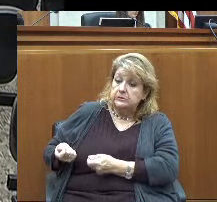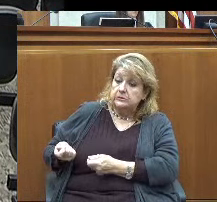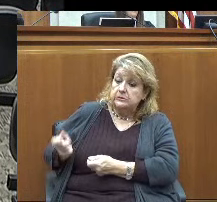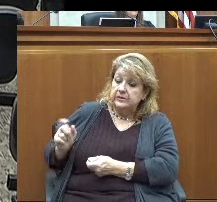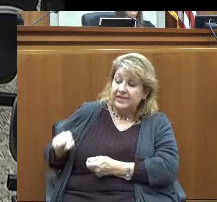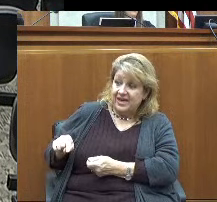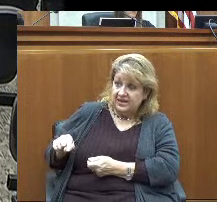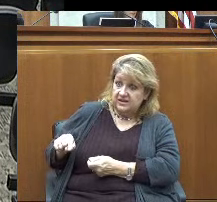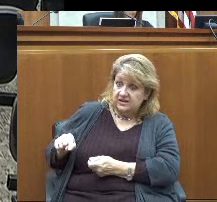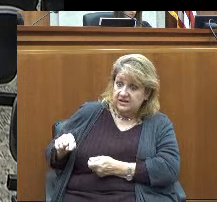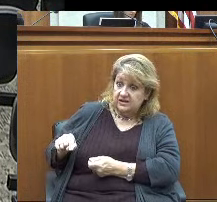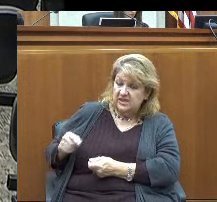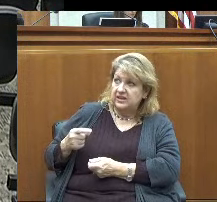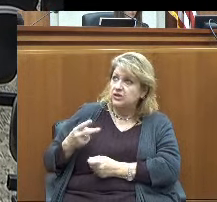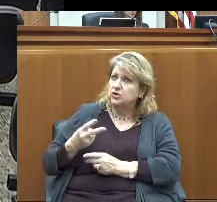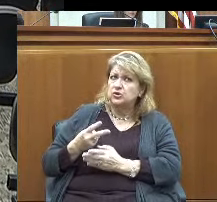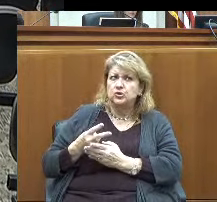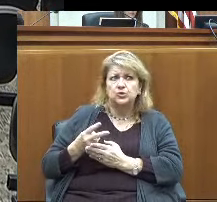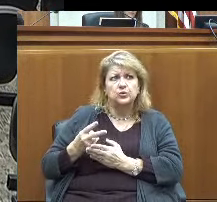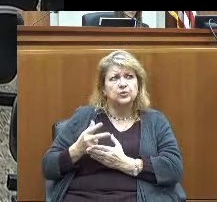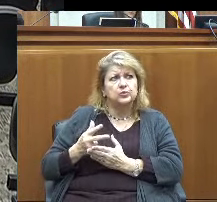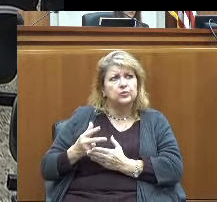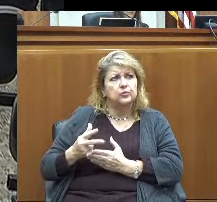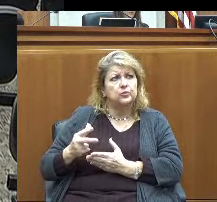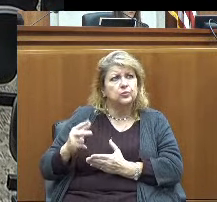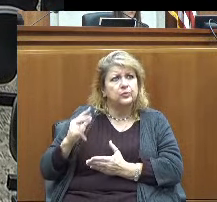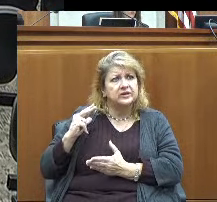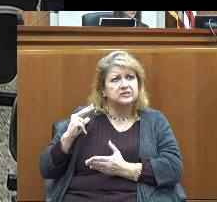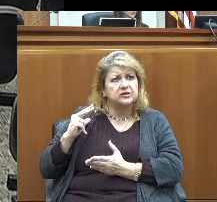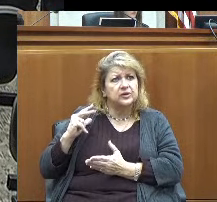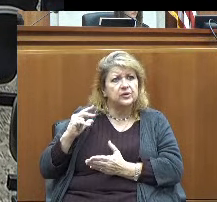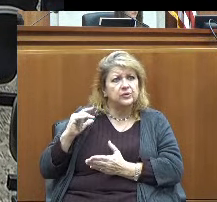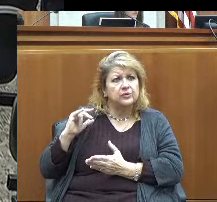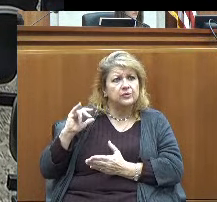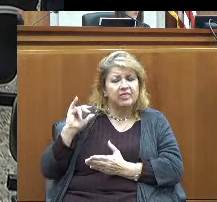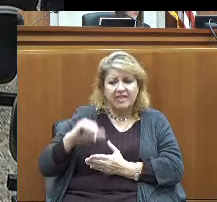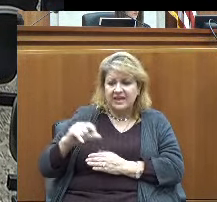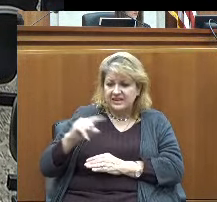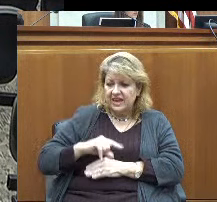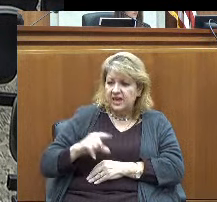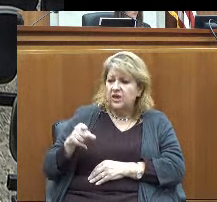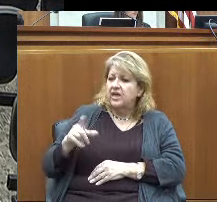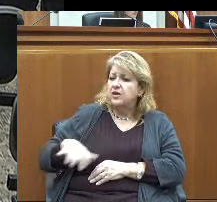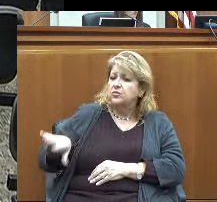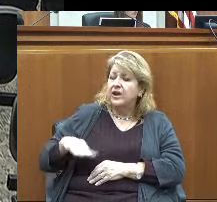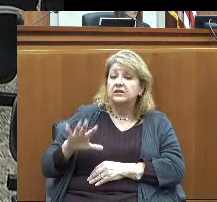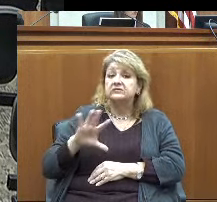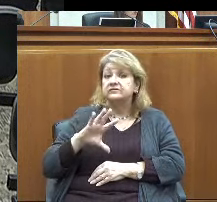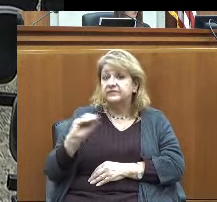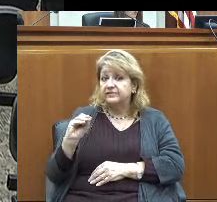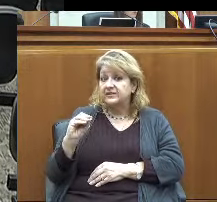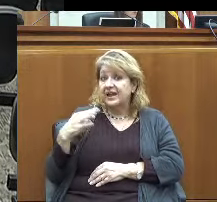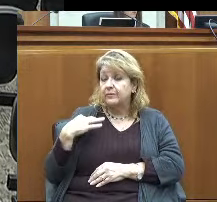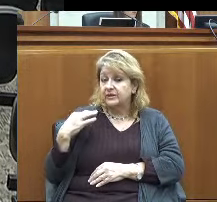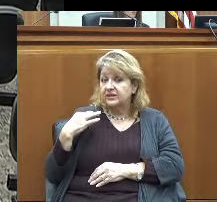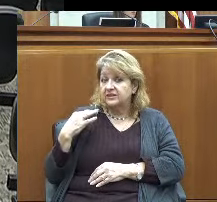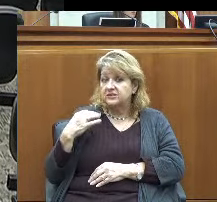a couple of weeks ago, on that day, I want to say there were roughly 50